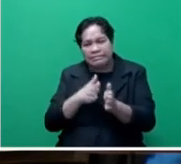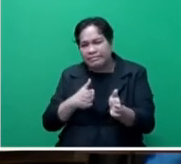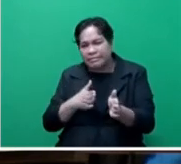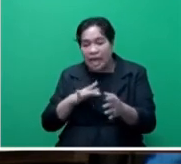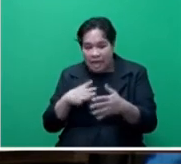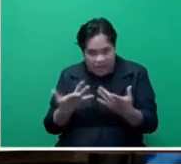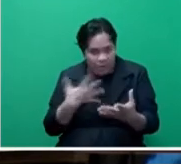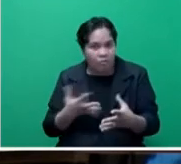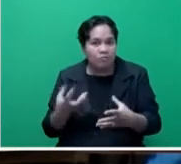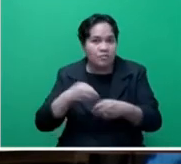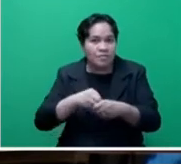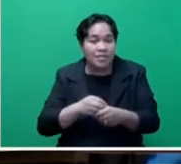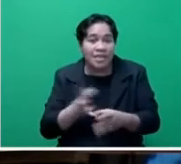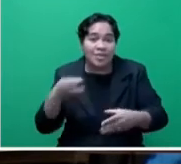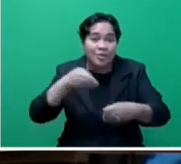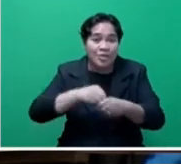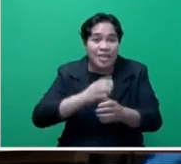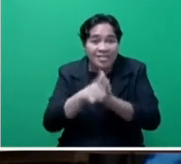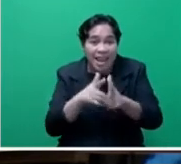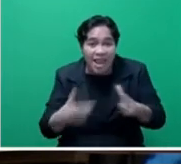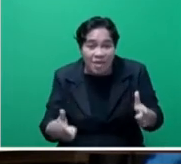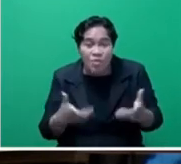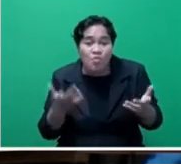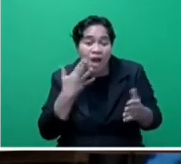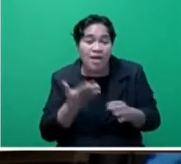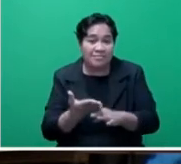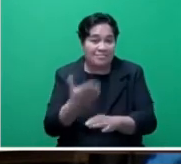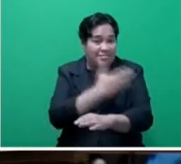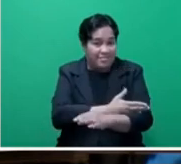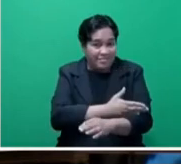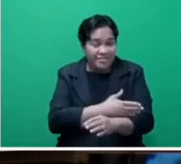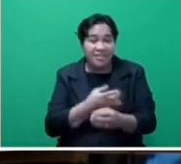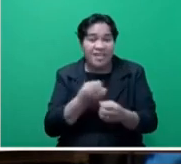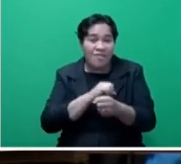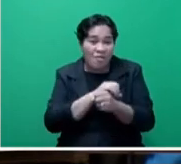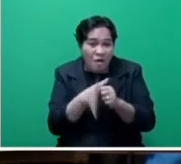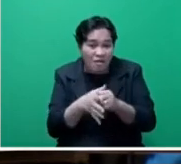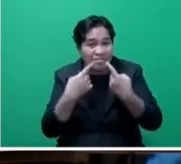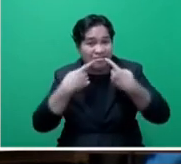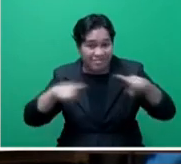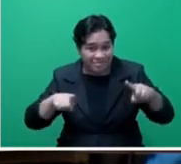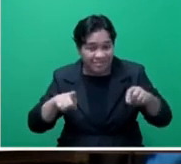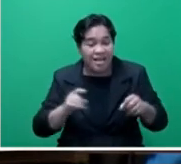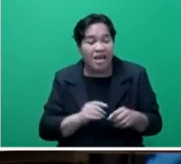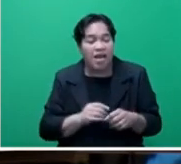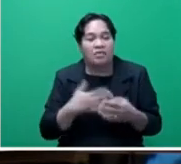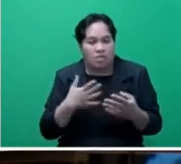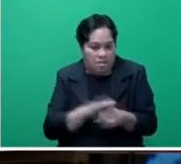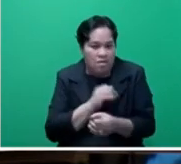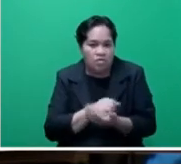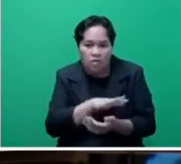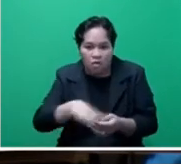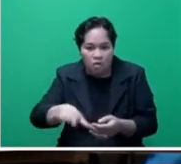the inclusion of sign language interpretation during the post-COVID announcements has ensured that the general public, including